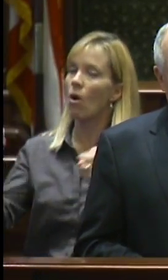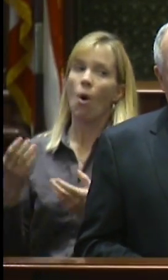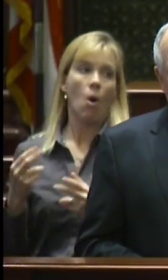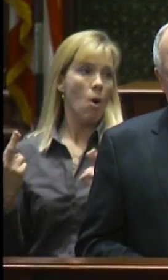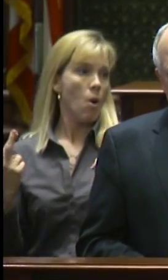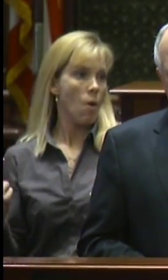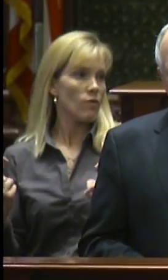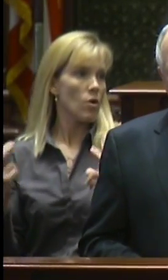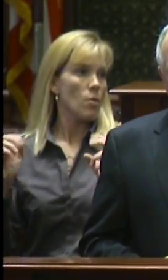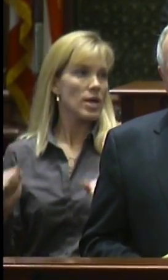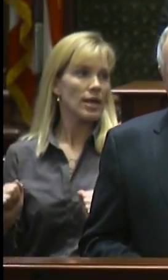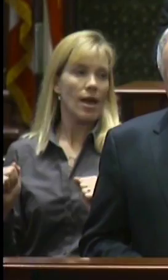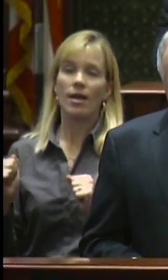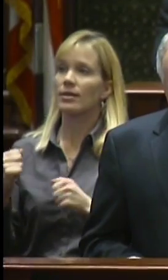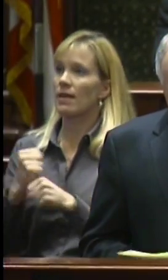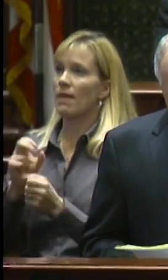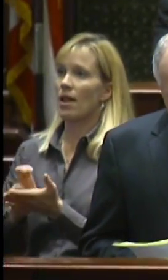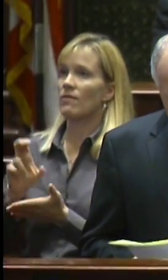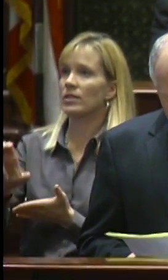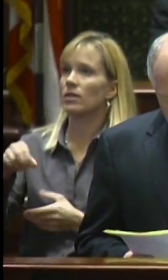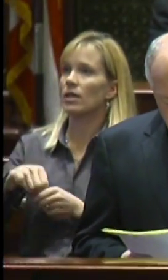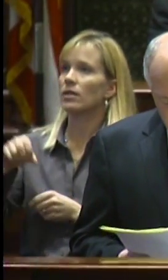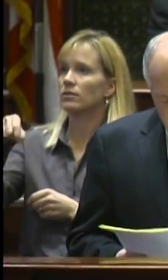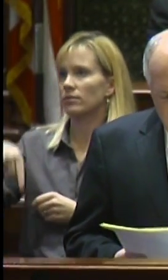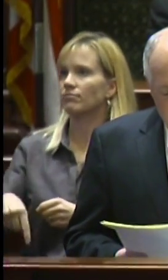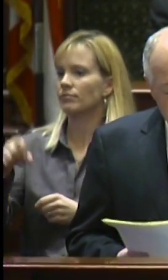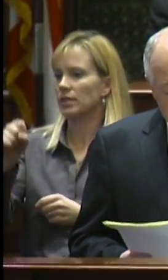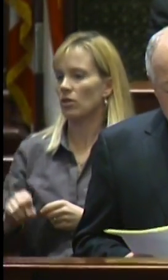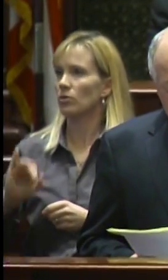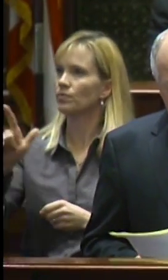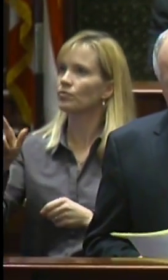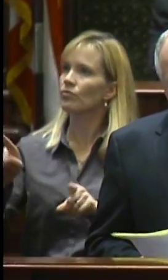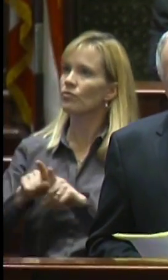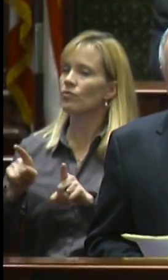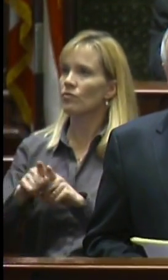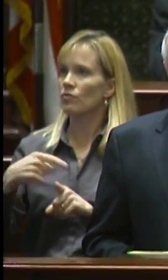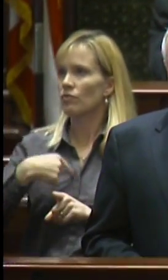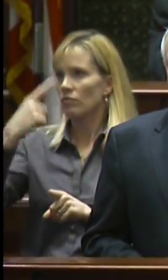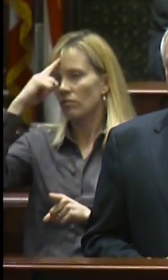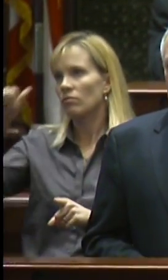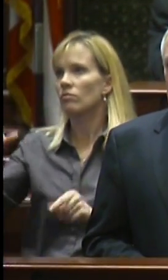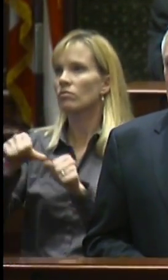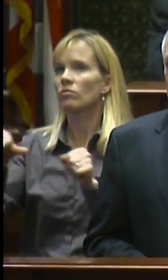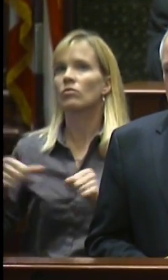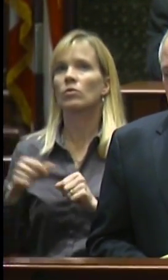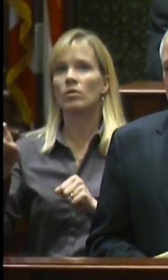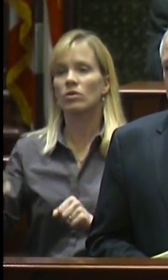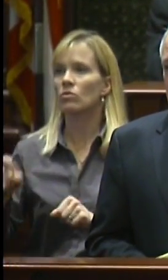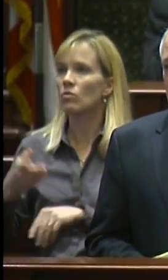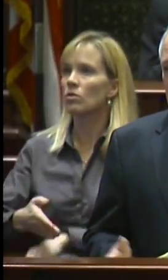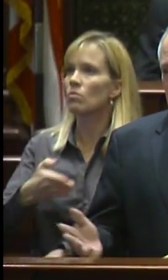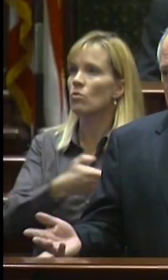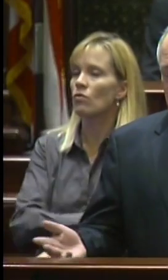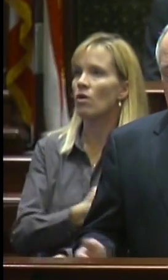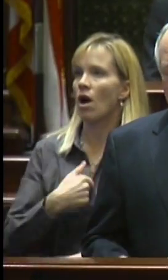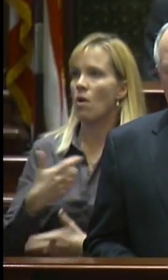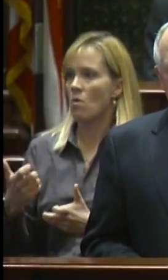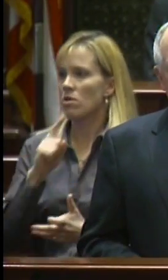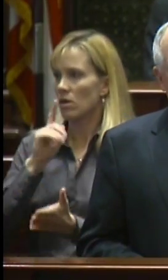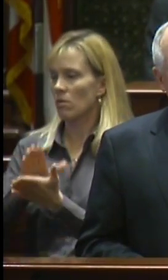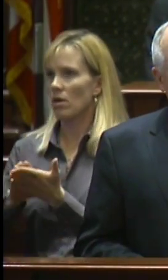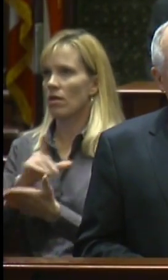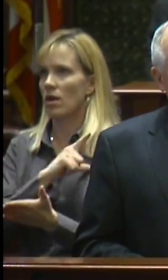Hopefully we can get that investment in downstate Illinois. I also think another area that we need to improve upon, and I want to